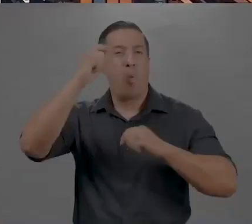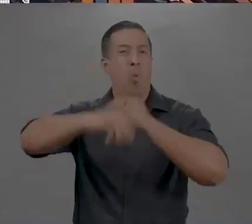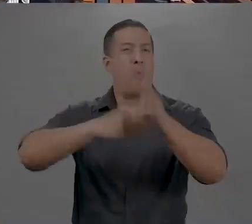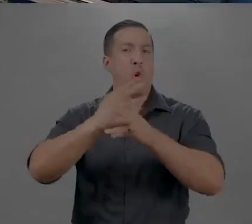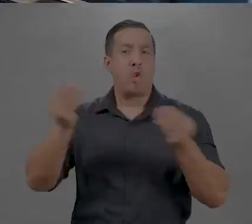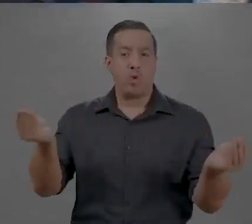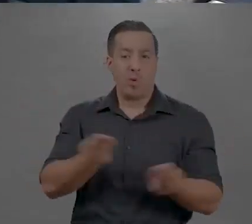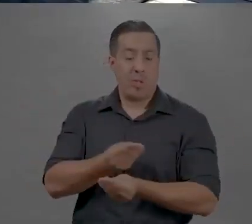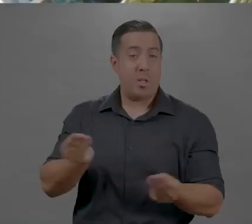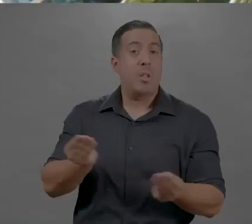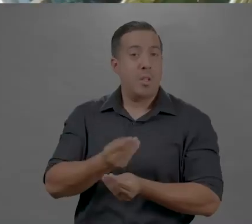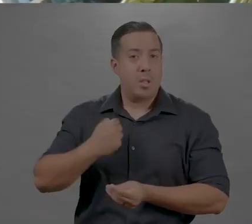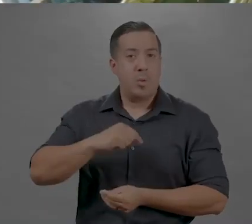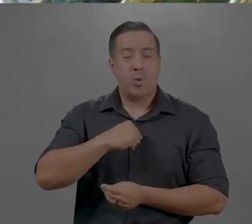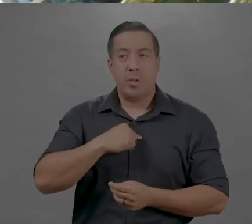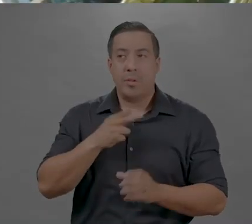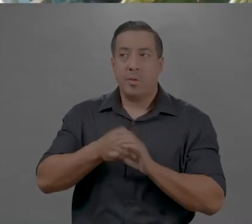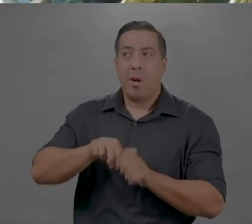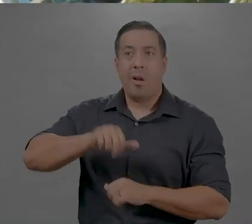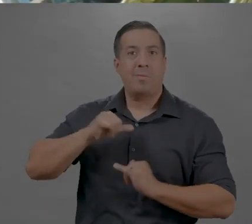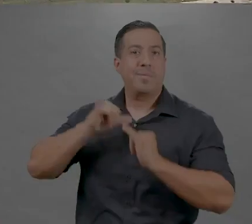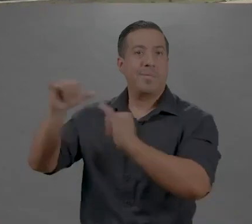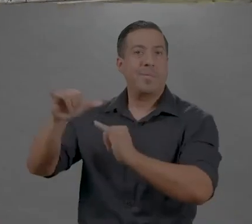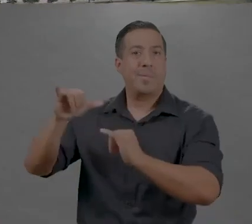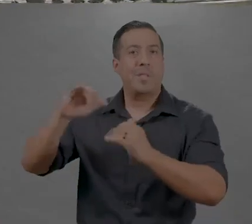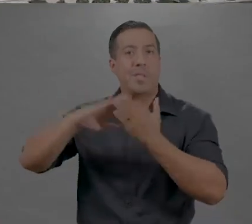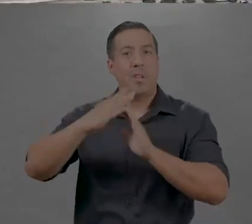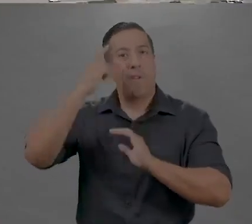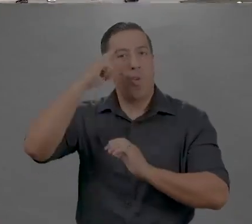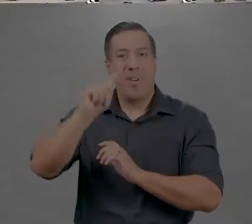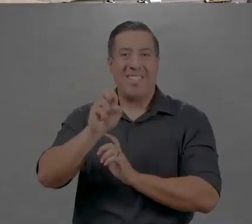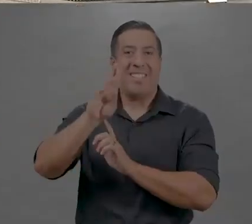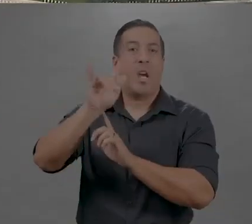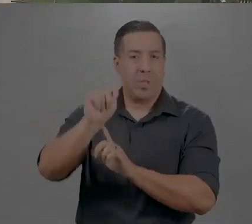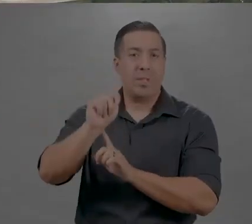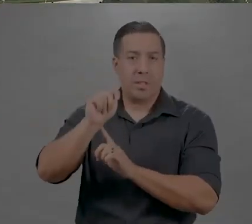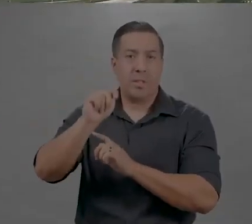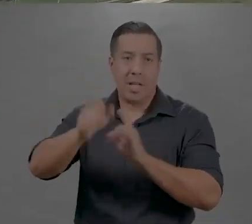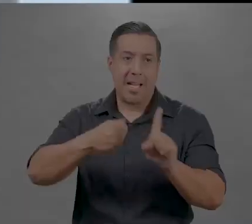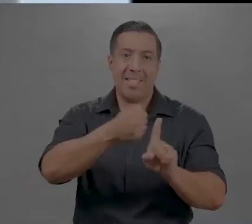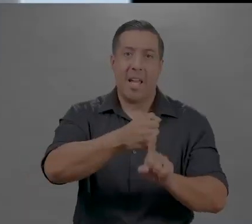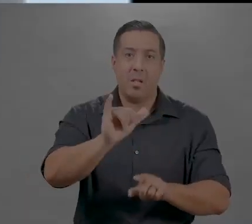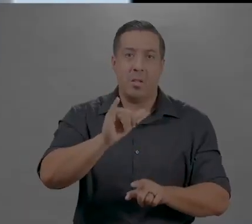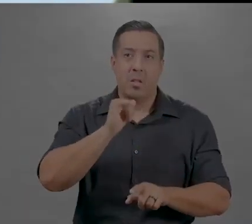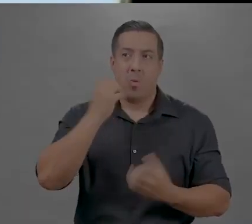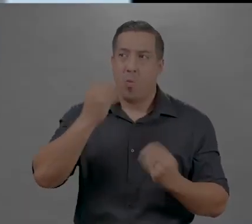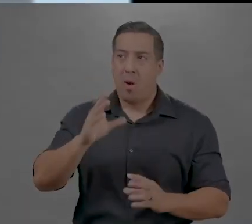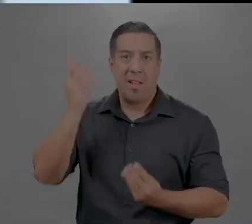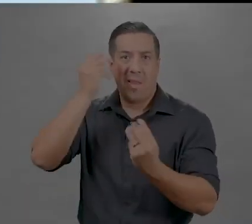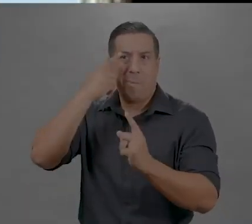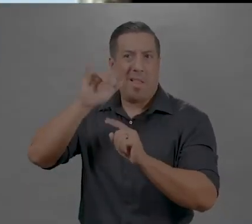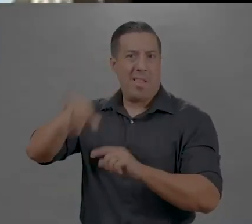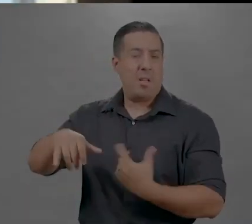and largest centers for world trade, we join other big U.S. cities as a prime target for terrorist attacks. No one